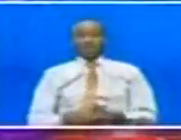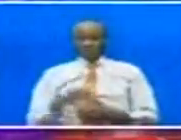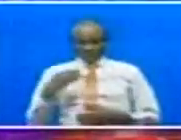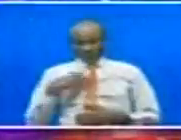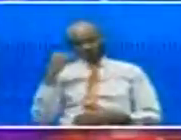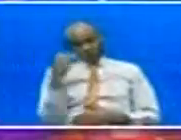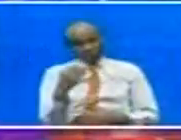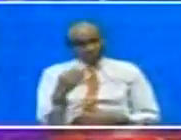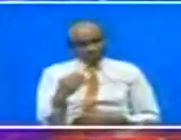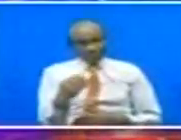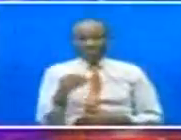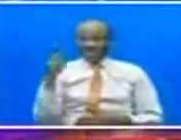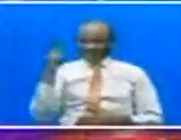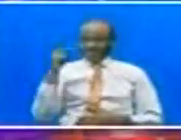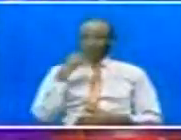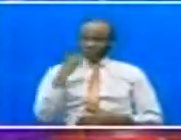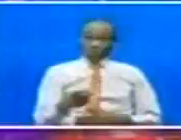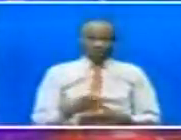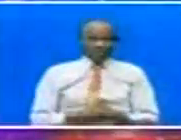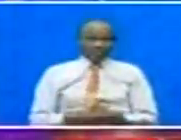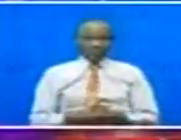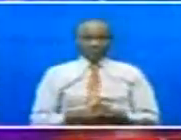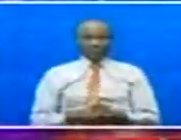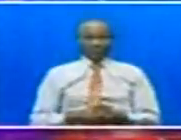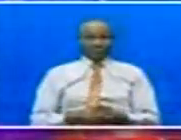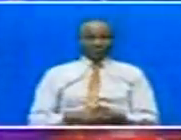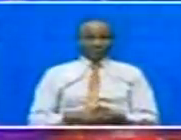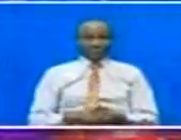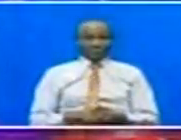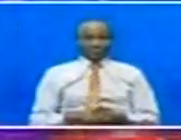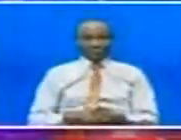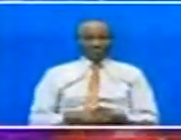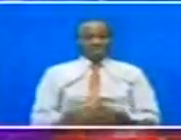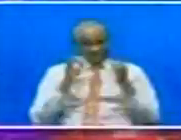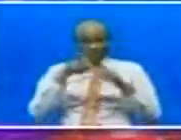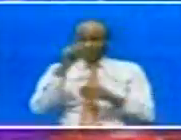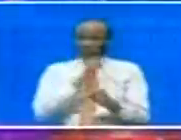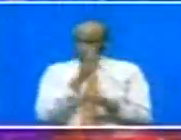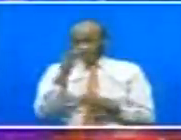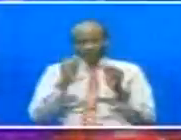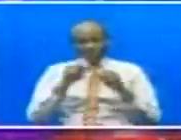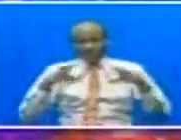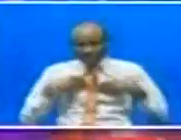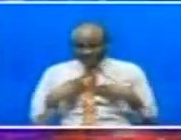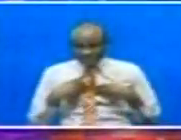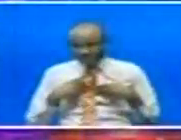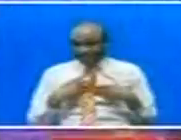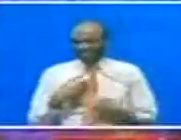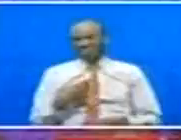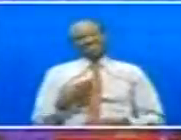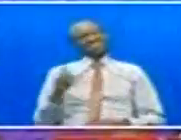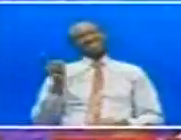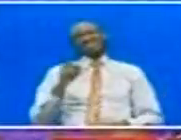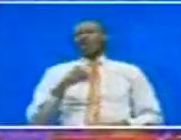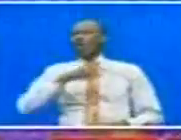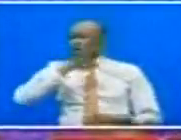running out of time. KK, you said you wouldn't mind a job with this administration. Betty, how about you? If there was a job out there for you, would you take it? You know, it's not